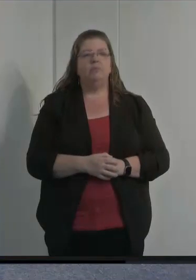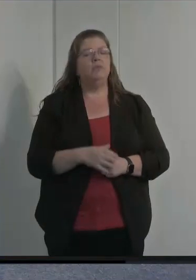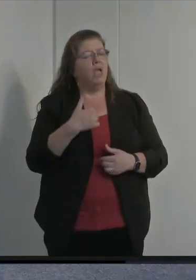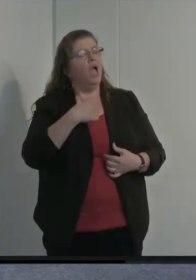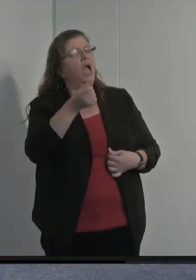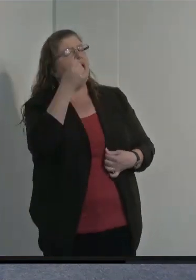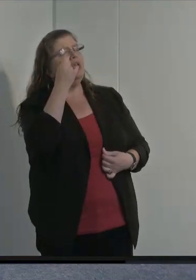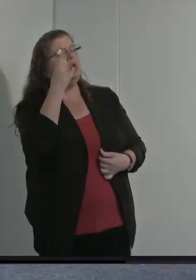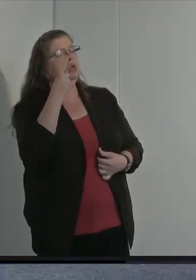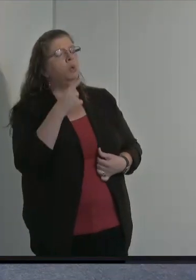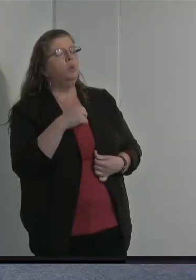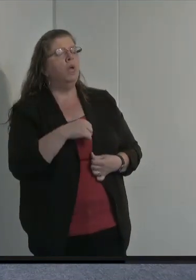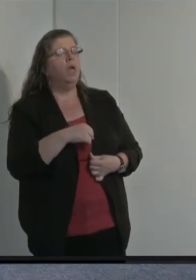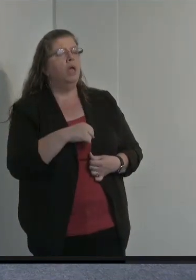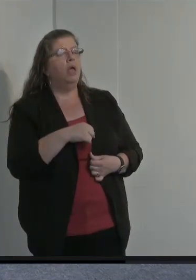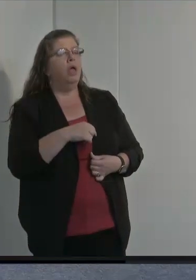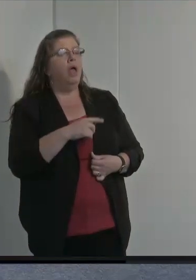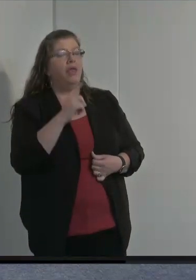think that